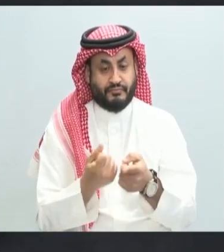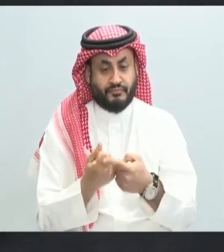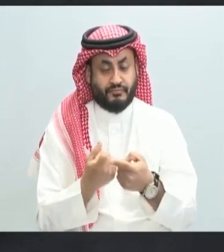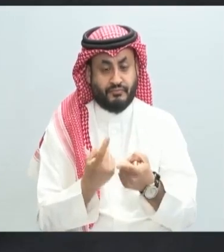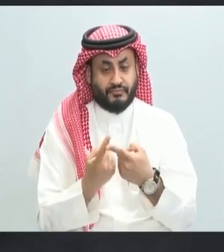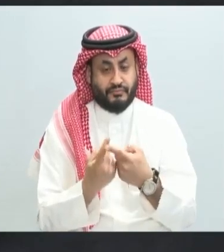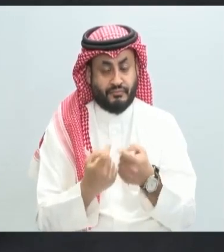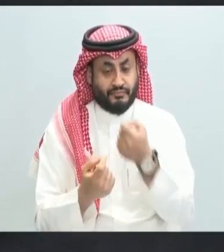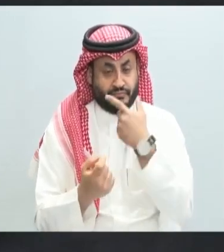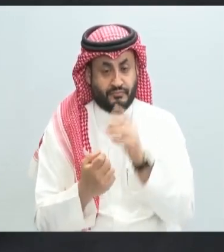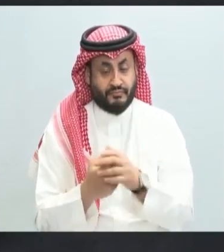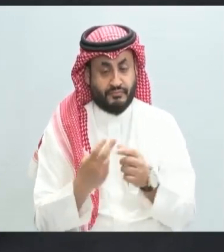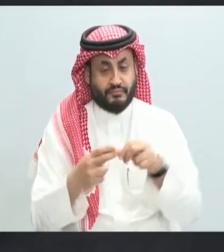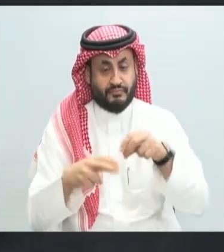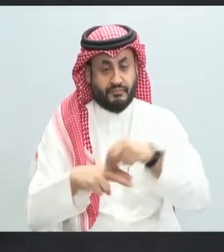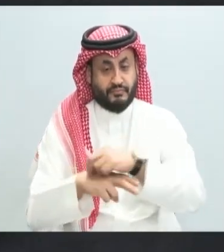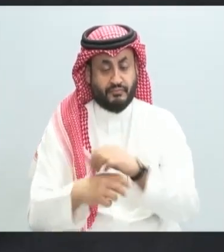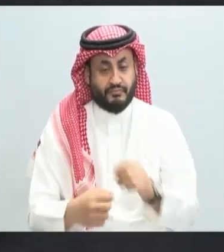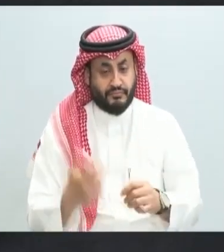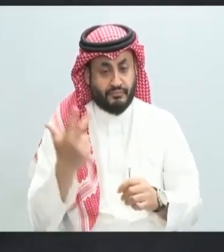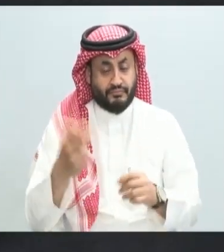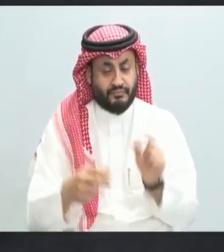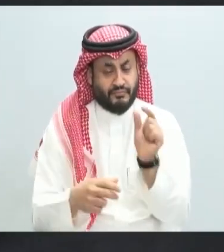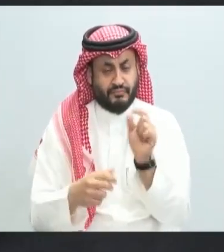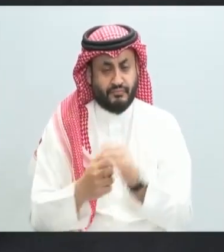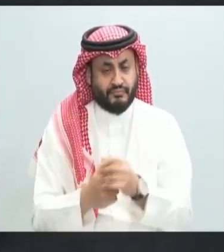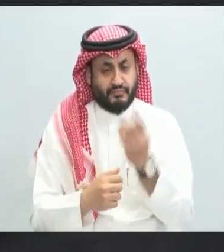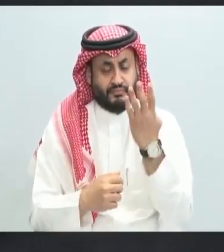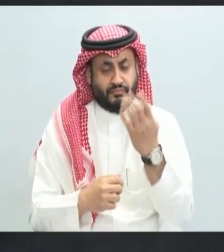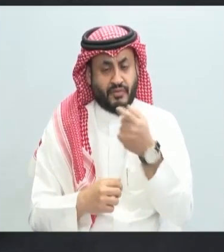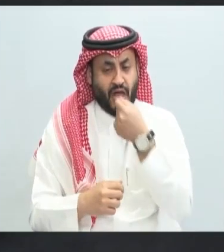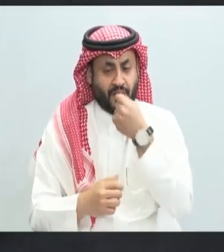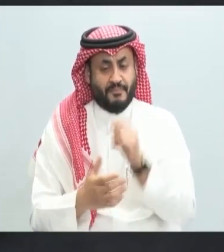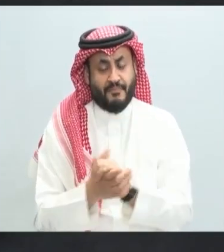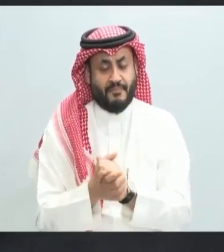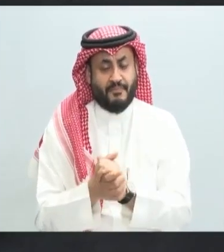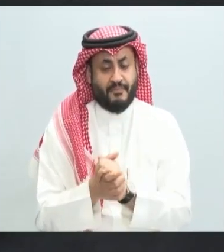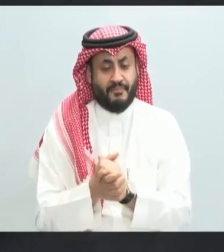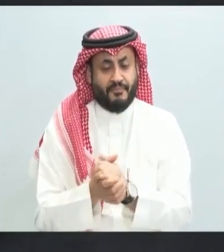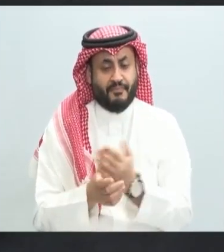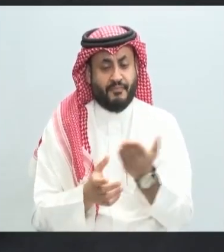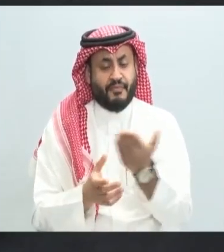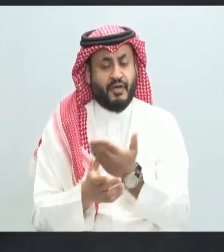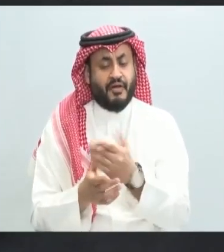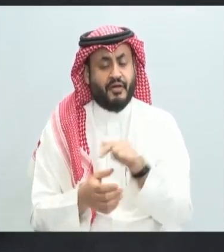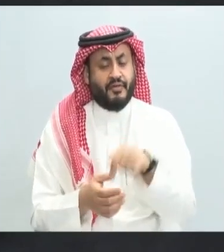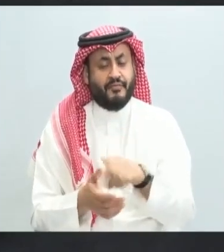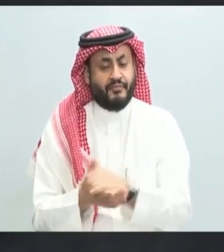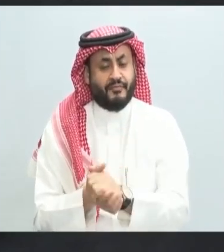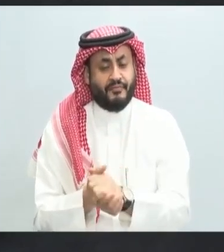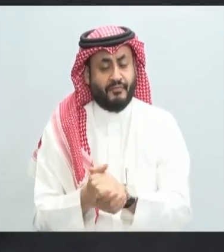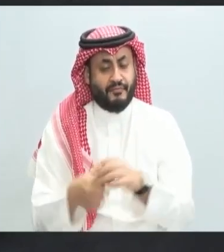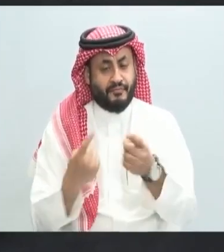smile, snail, small, and snack. So what we need to do now, we